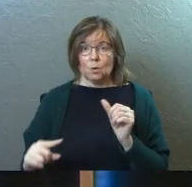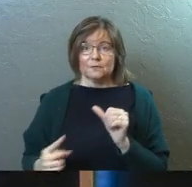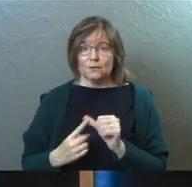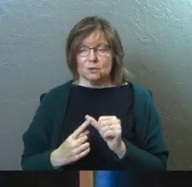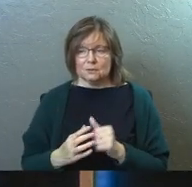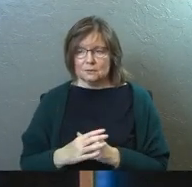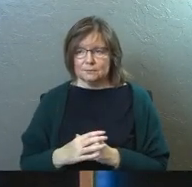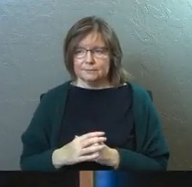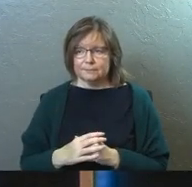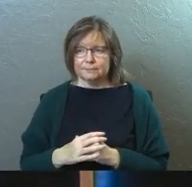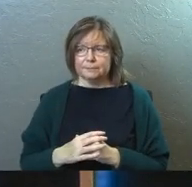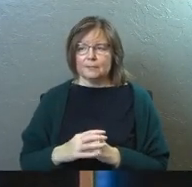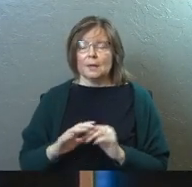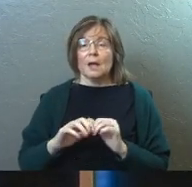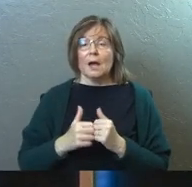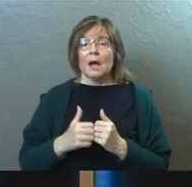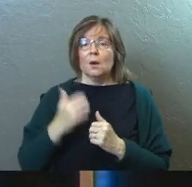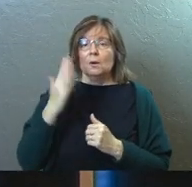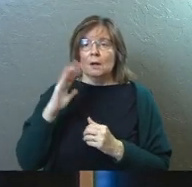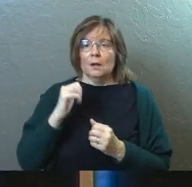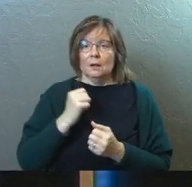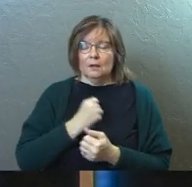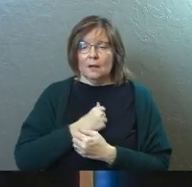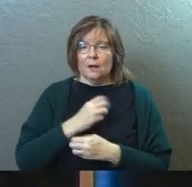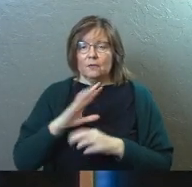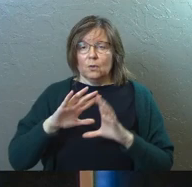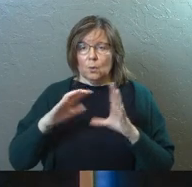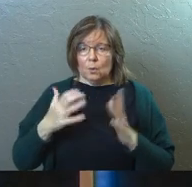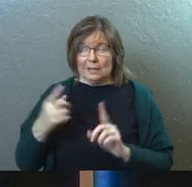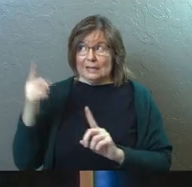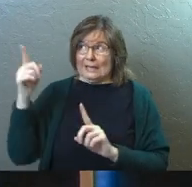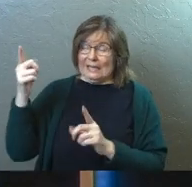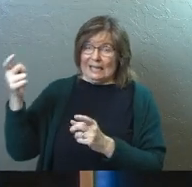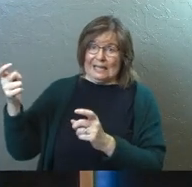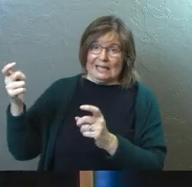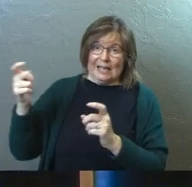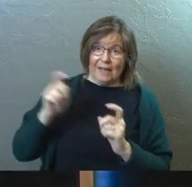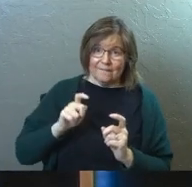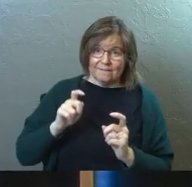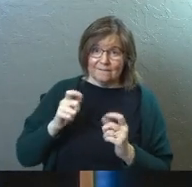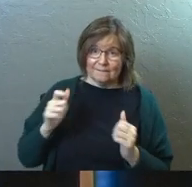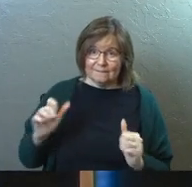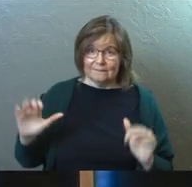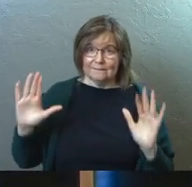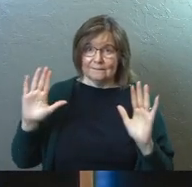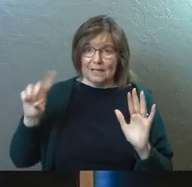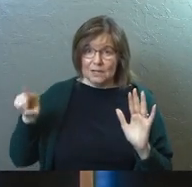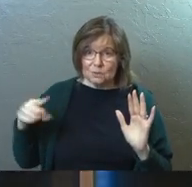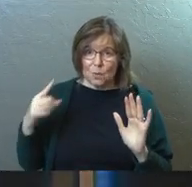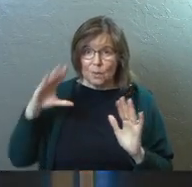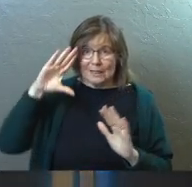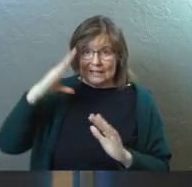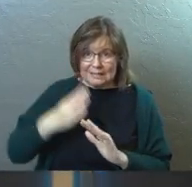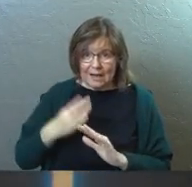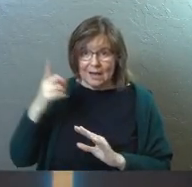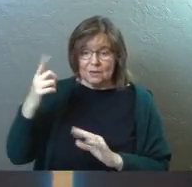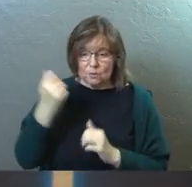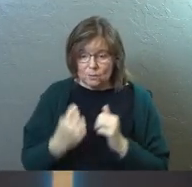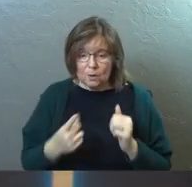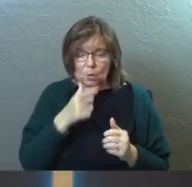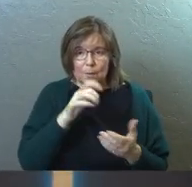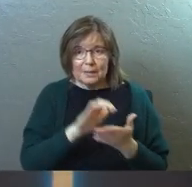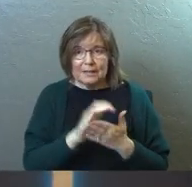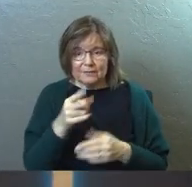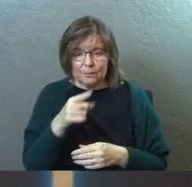first. This is how God loved the world. He gave his one and only son so that everyone